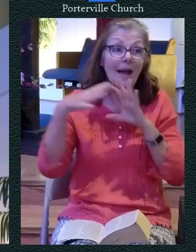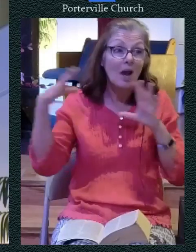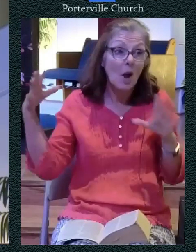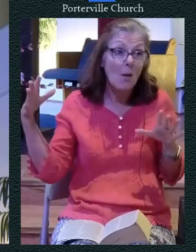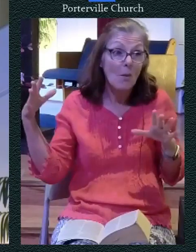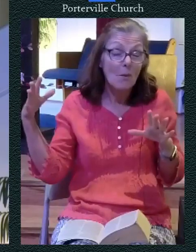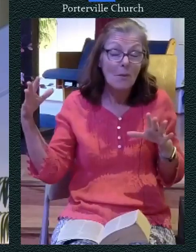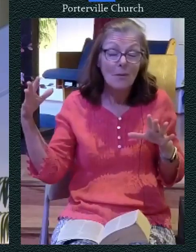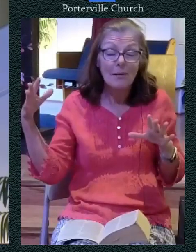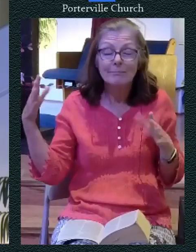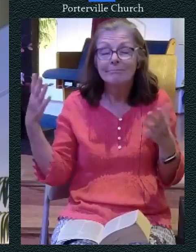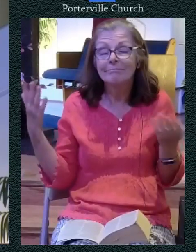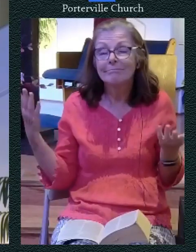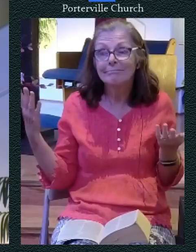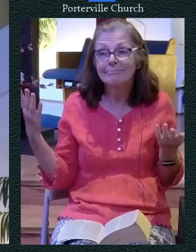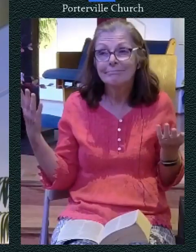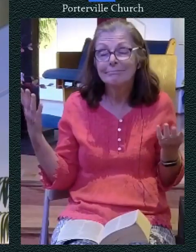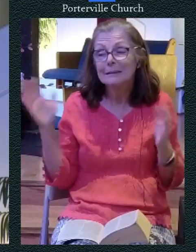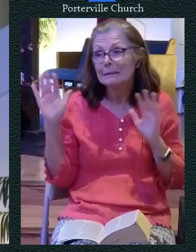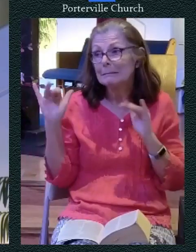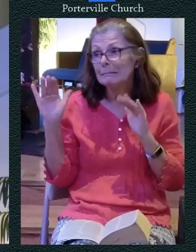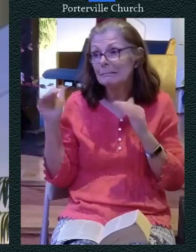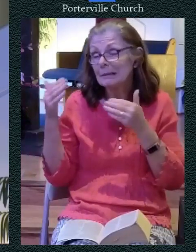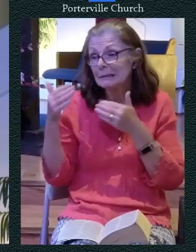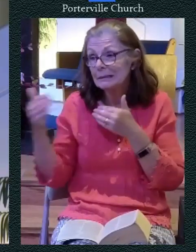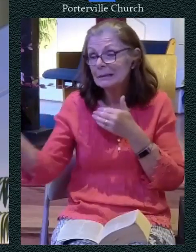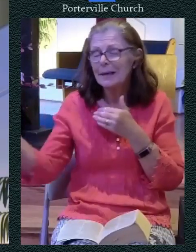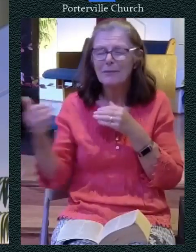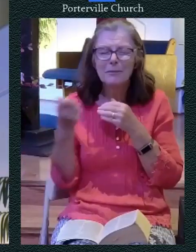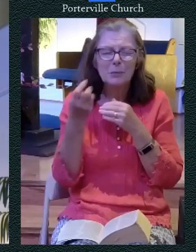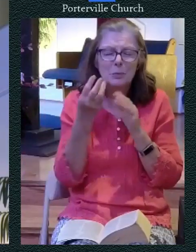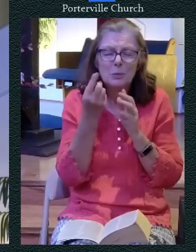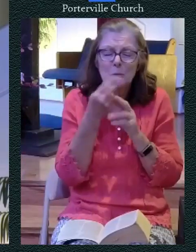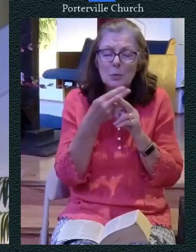be going on their way a few short months.